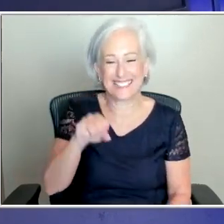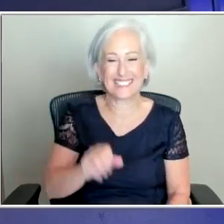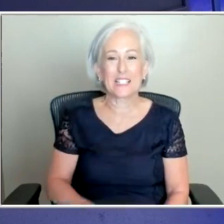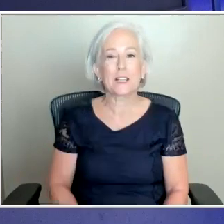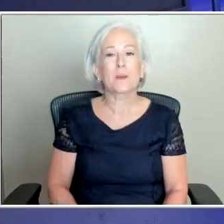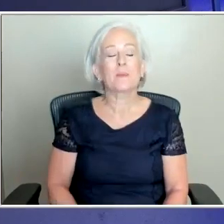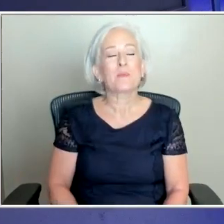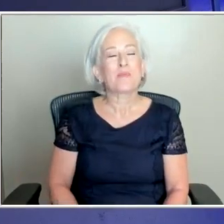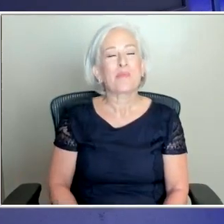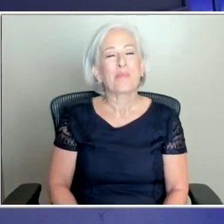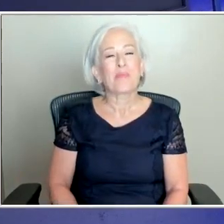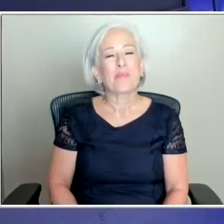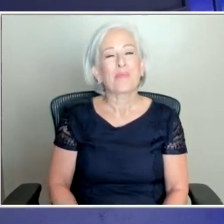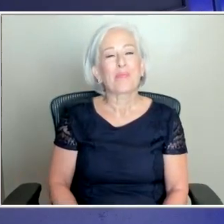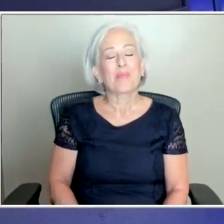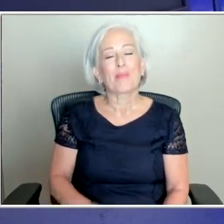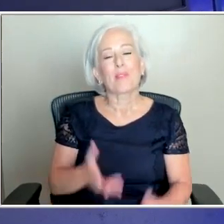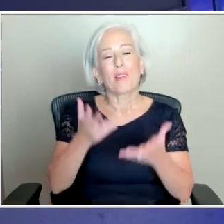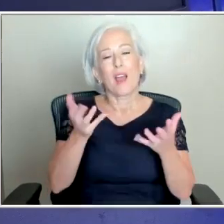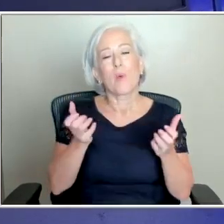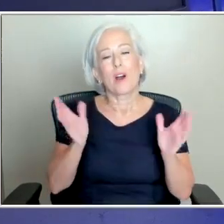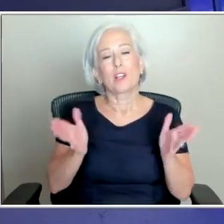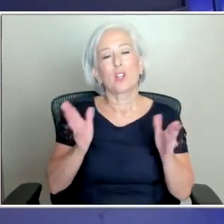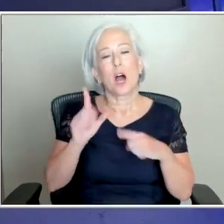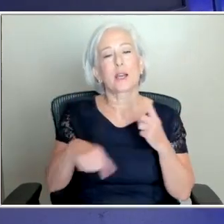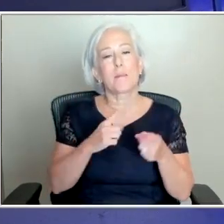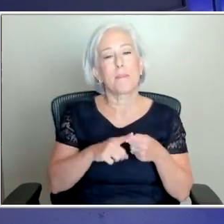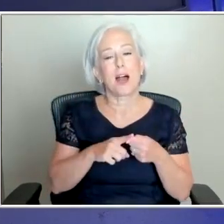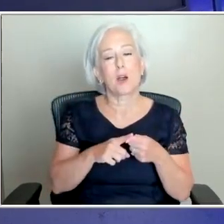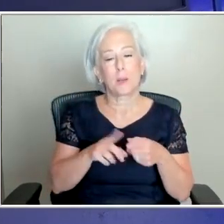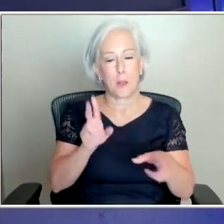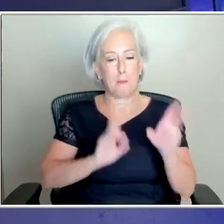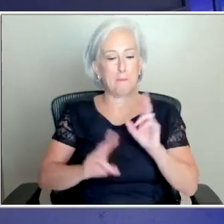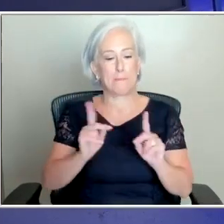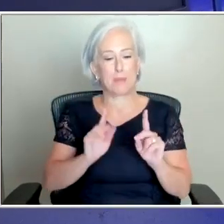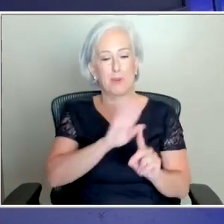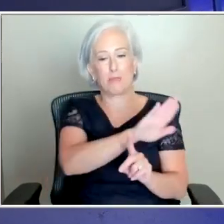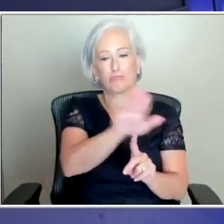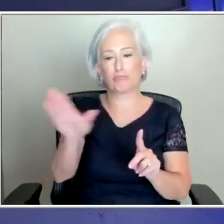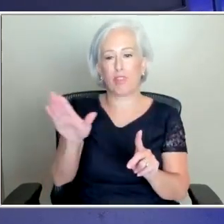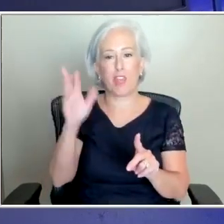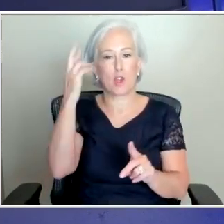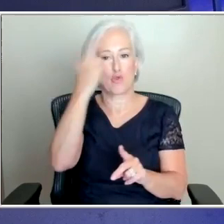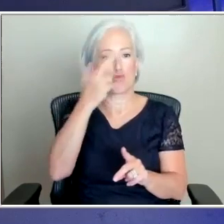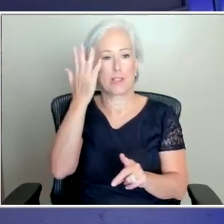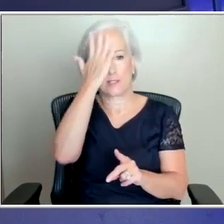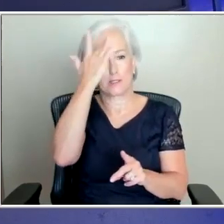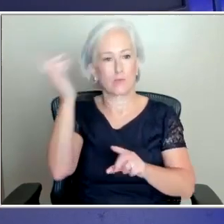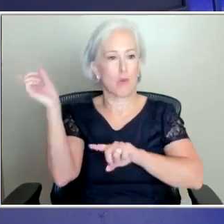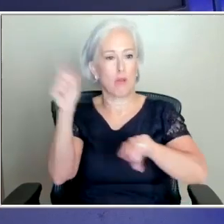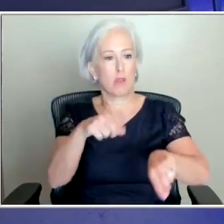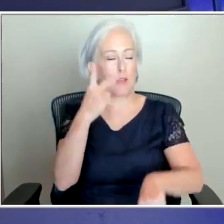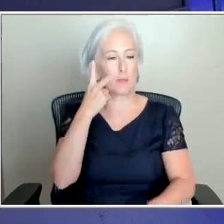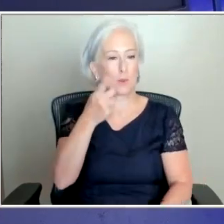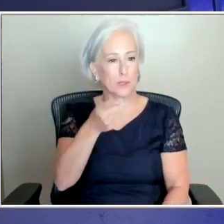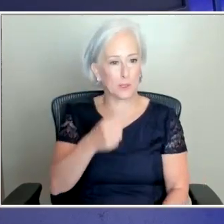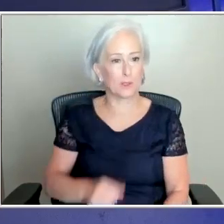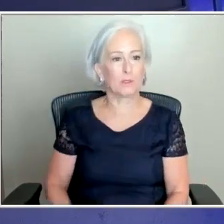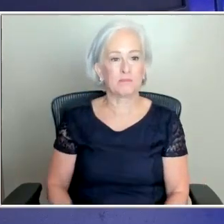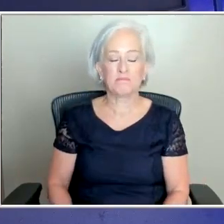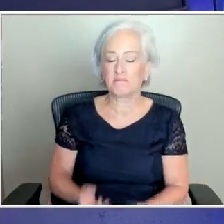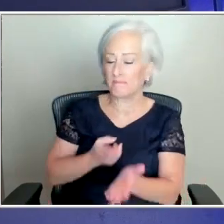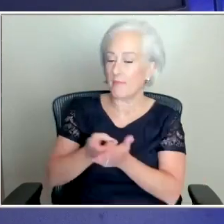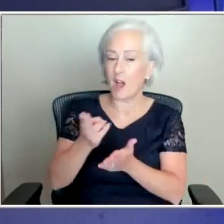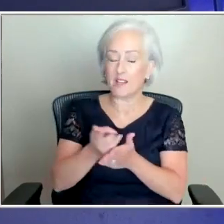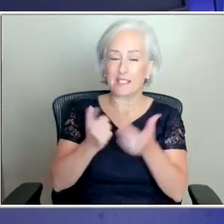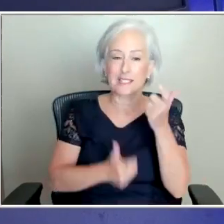I want to talk about what you hear from people. What are some of the different reasons that people come to see you? I would say, honestly, one of the biggest ones that